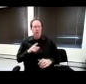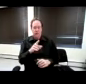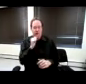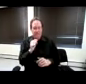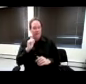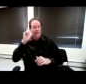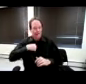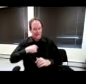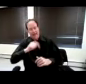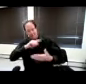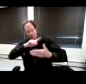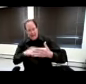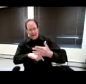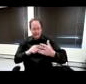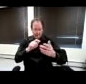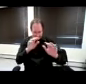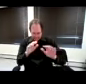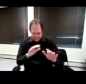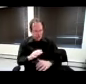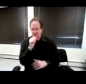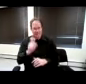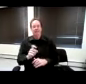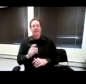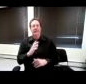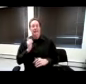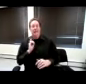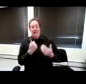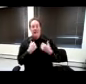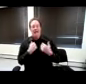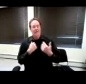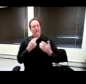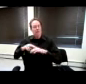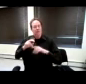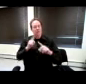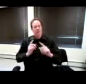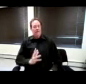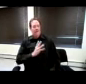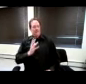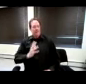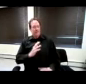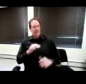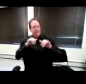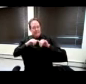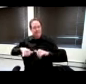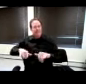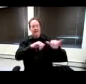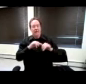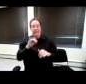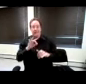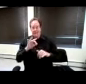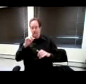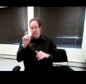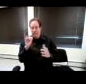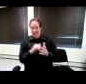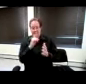And then we also have references to those official standards. So, if there's a question about, should this be a number?